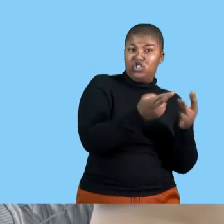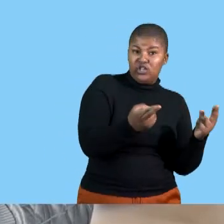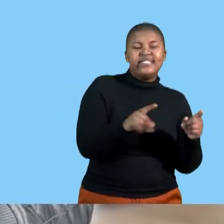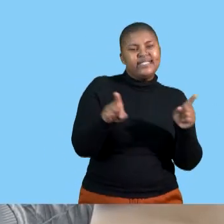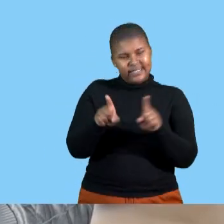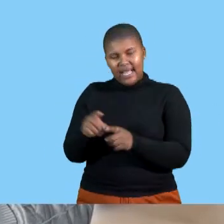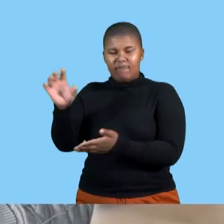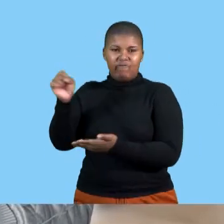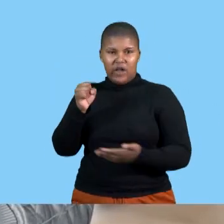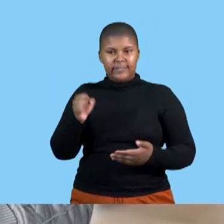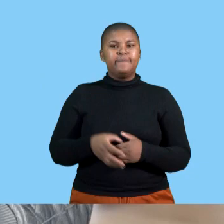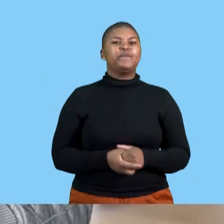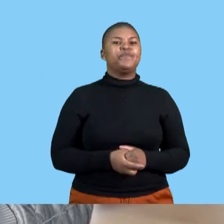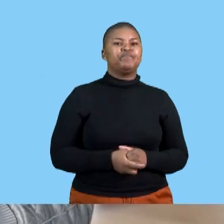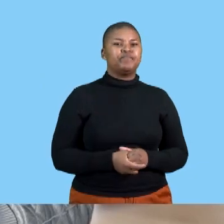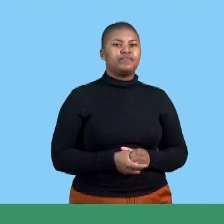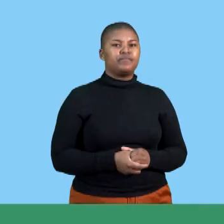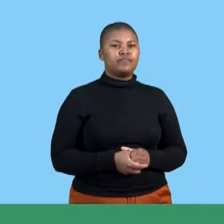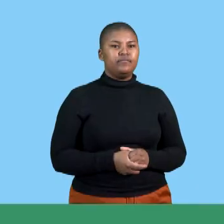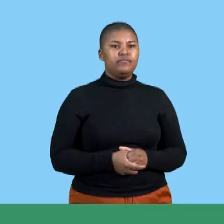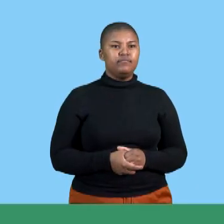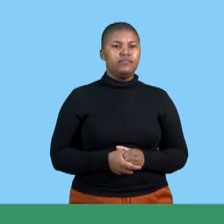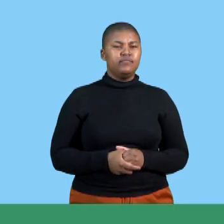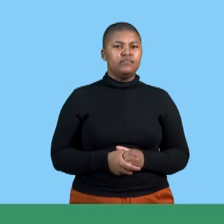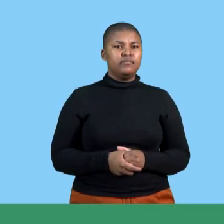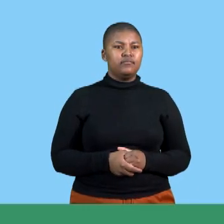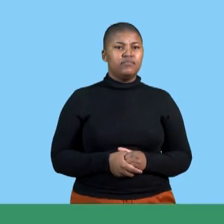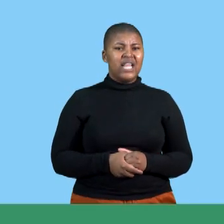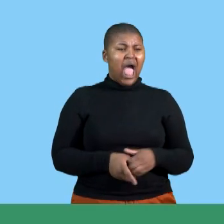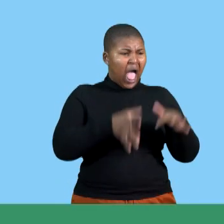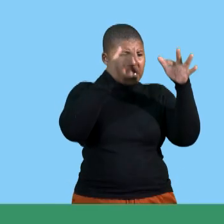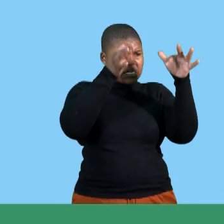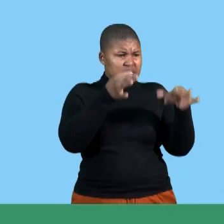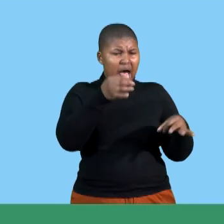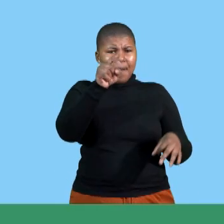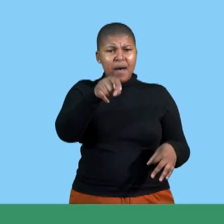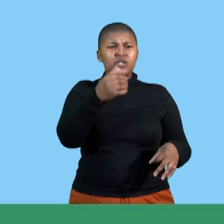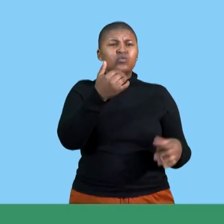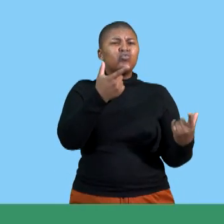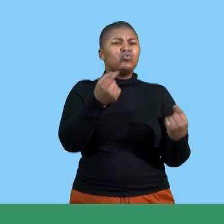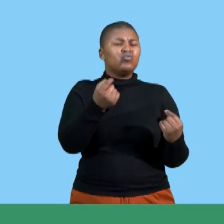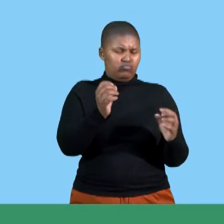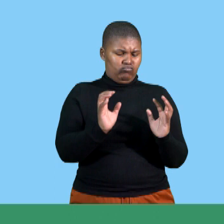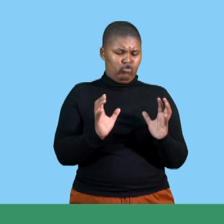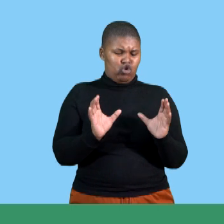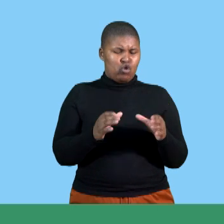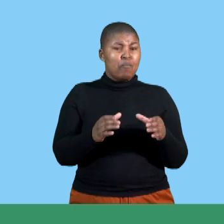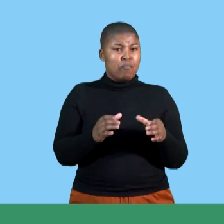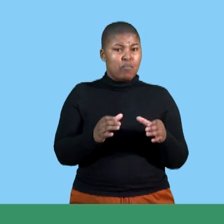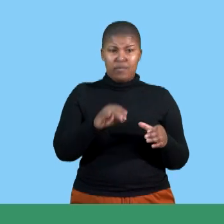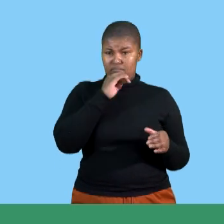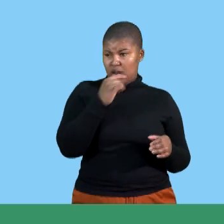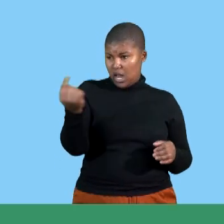to funding. Decision making is done by a group. So another advantage is that you don't get to make a